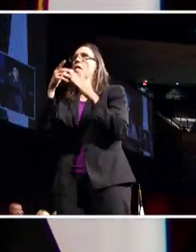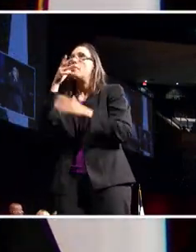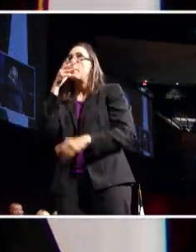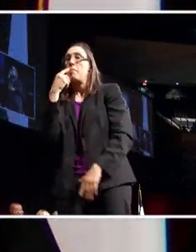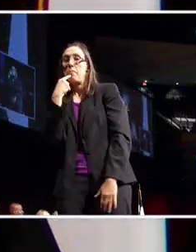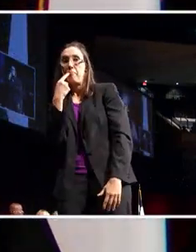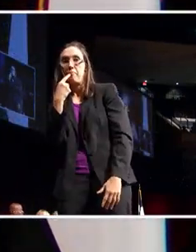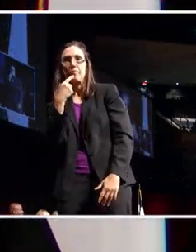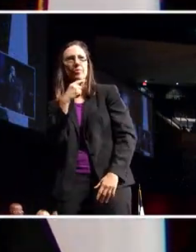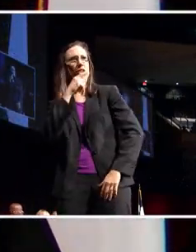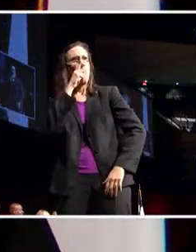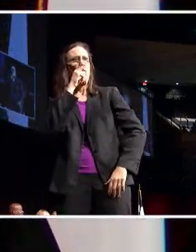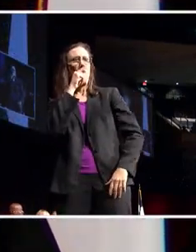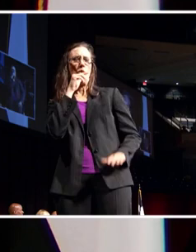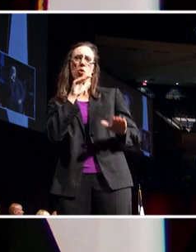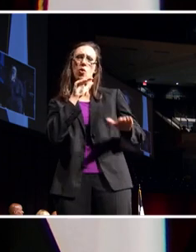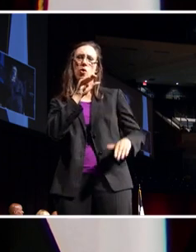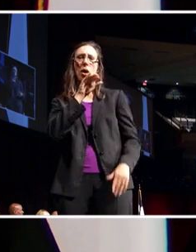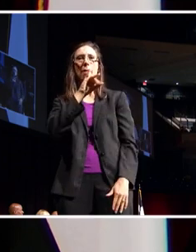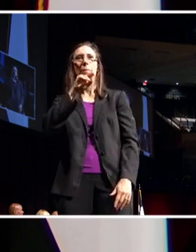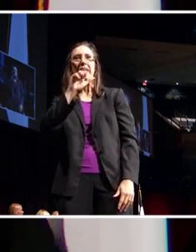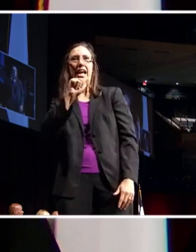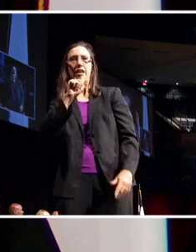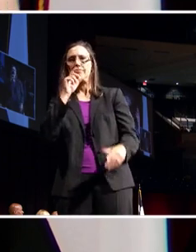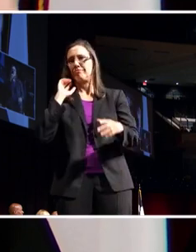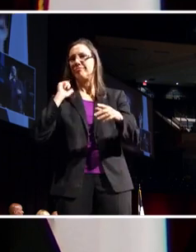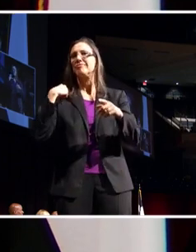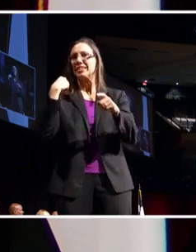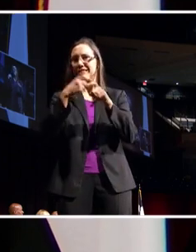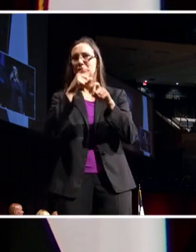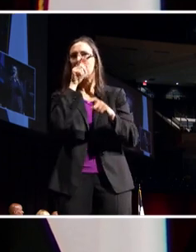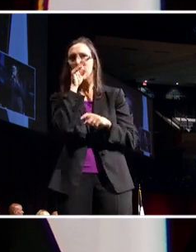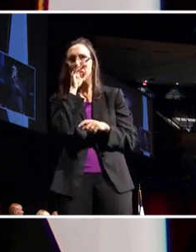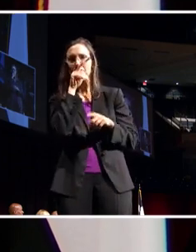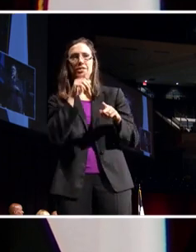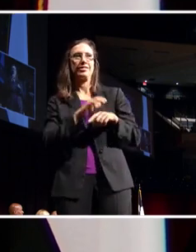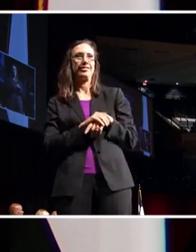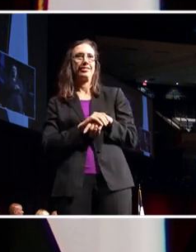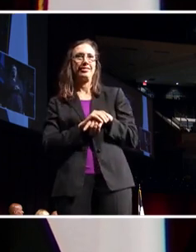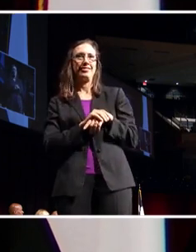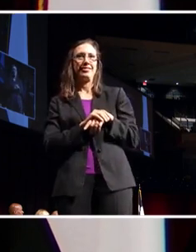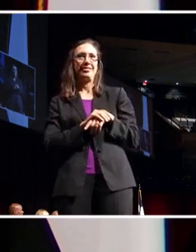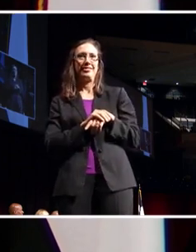were, "Uy, mija, para eso todavía falta muchísimo tiempo."